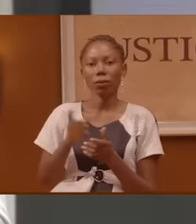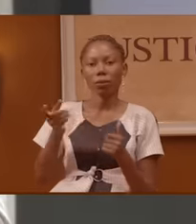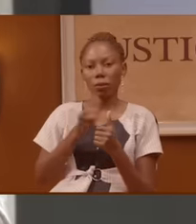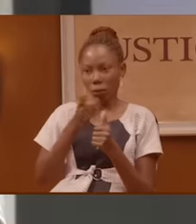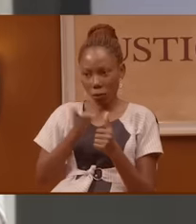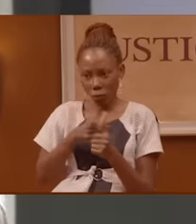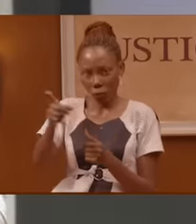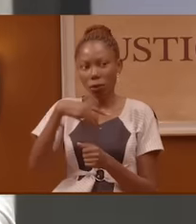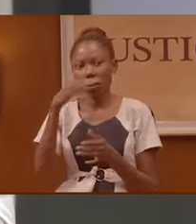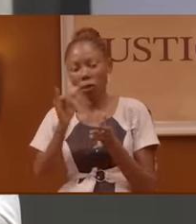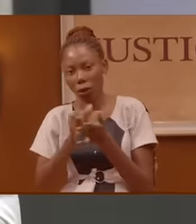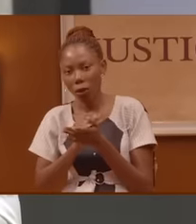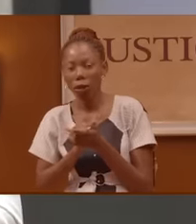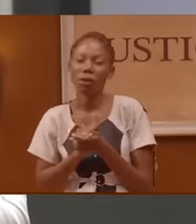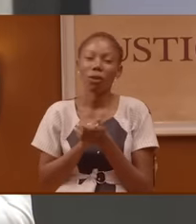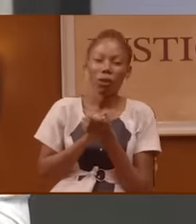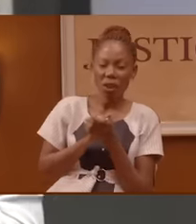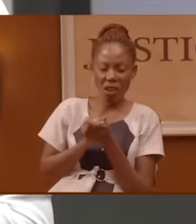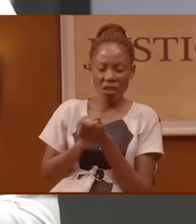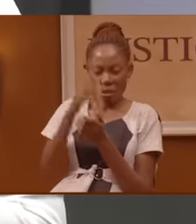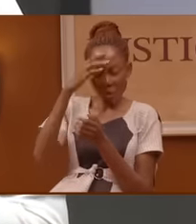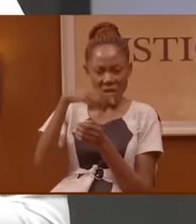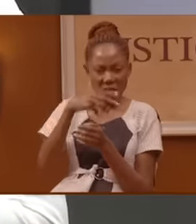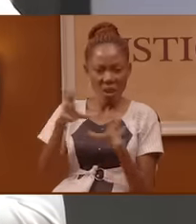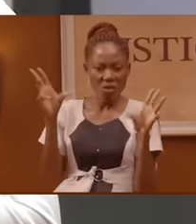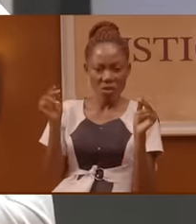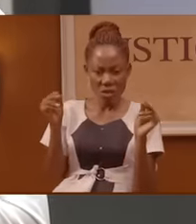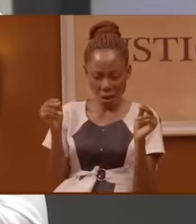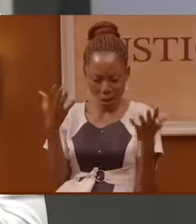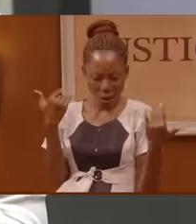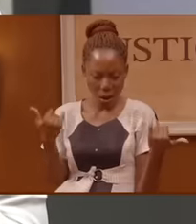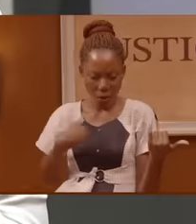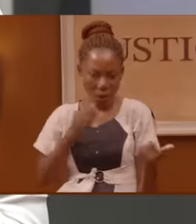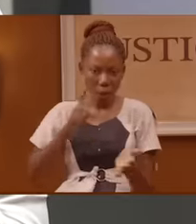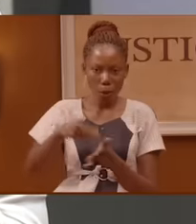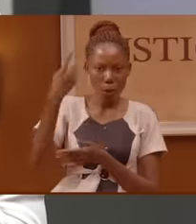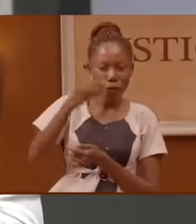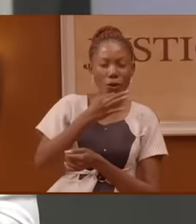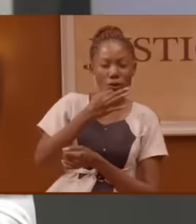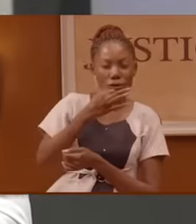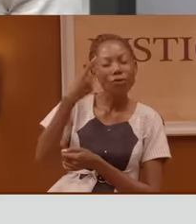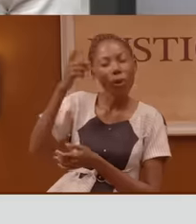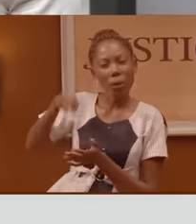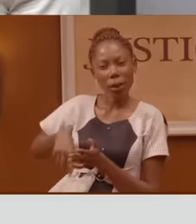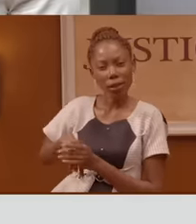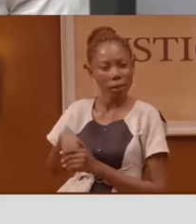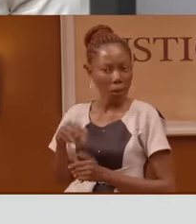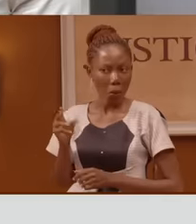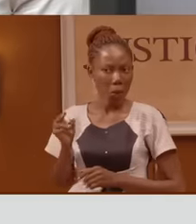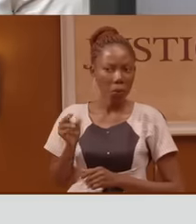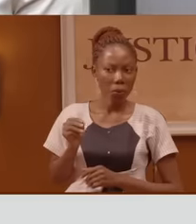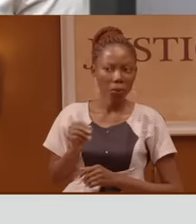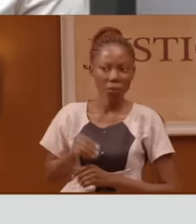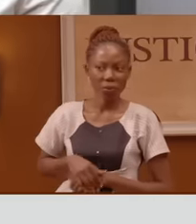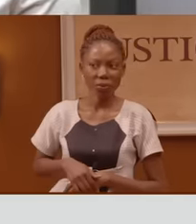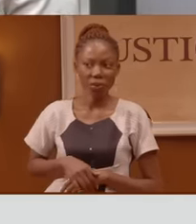struggle. He said, no, I'm not going to do like that, though. That I said, how are you going to do it? He said, it will mean that if I we are going